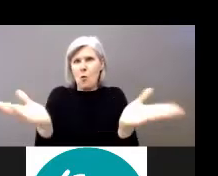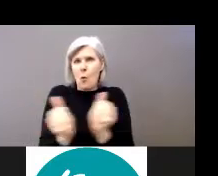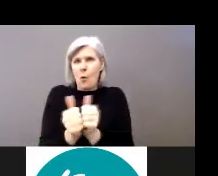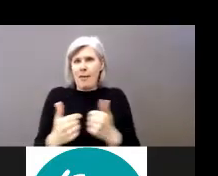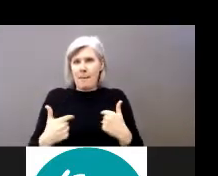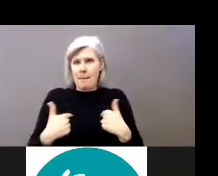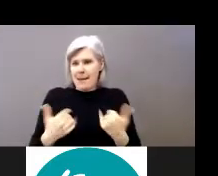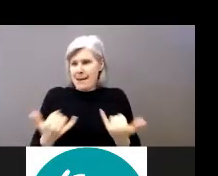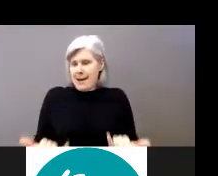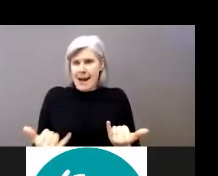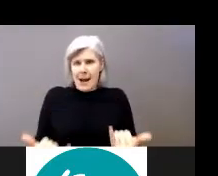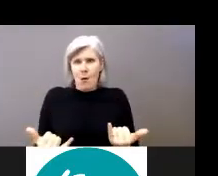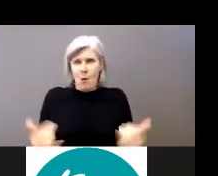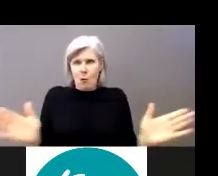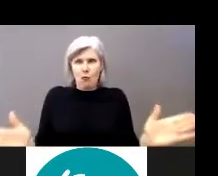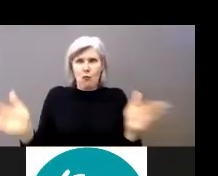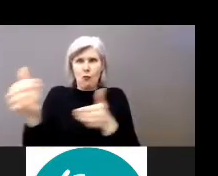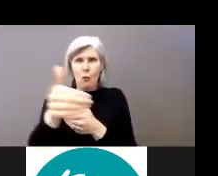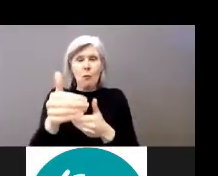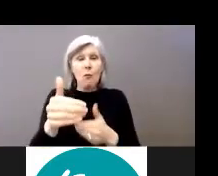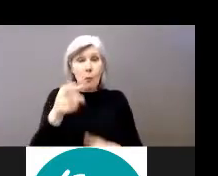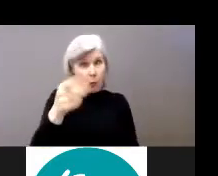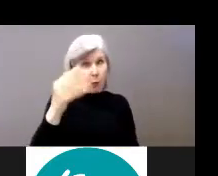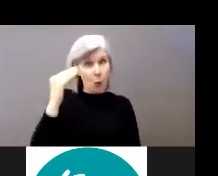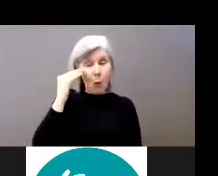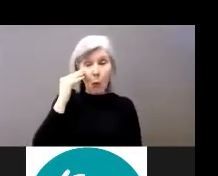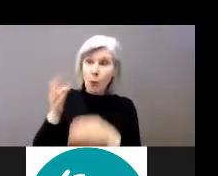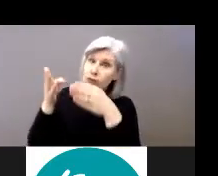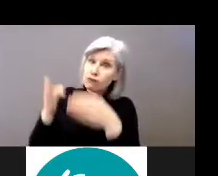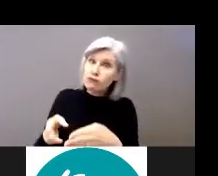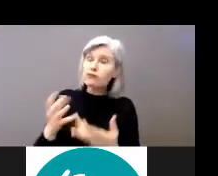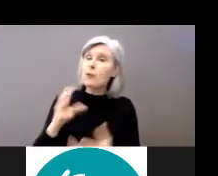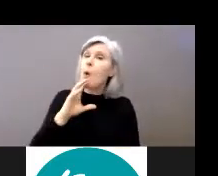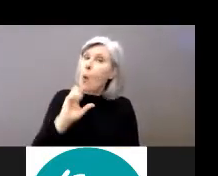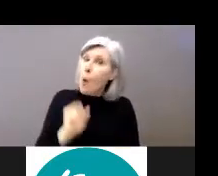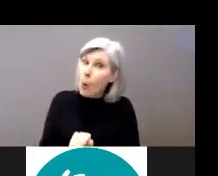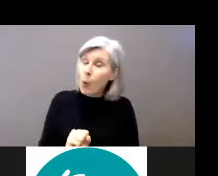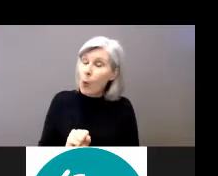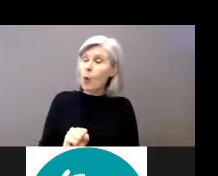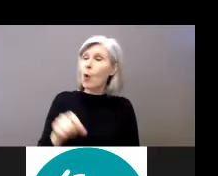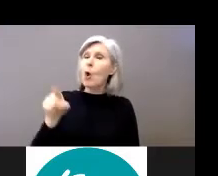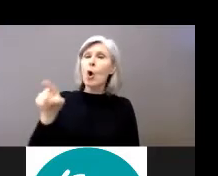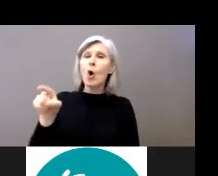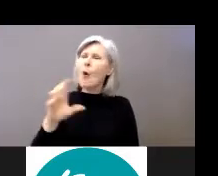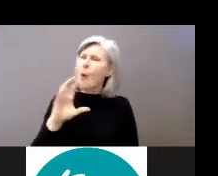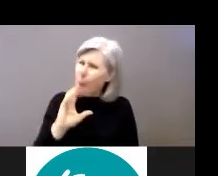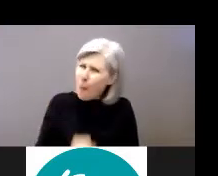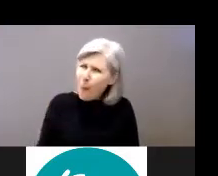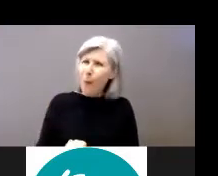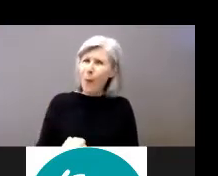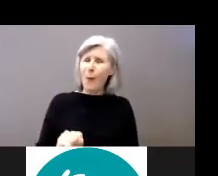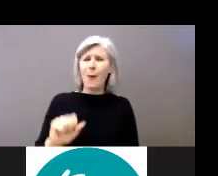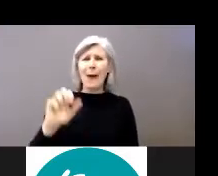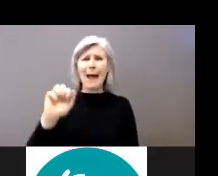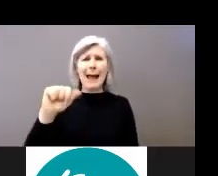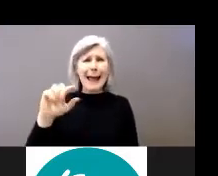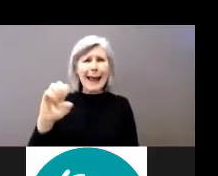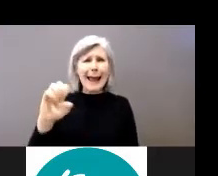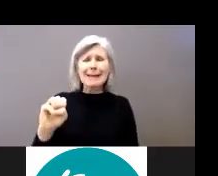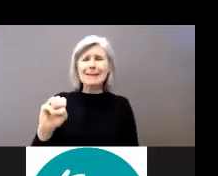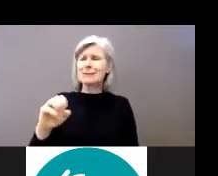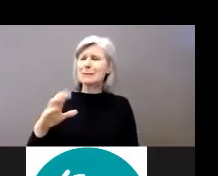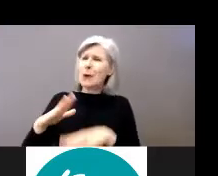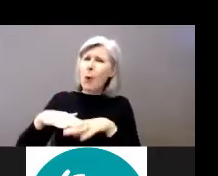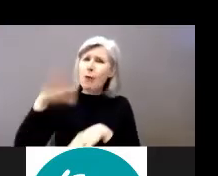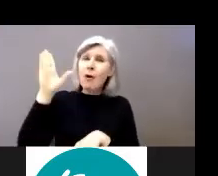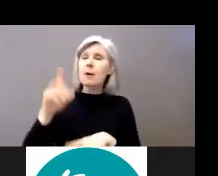even older who functions at the age of maybe they function like a 50-year-old or 60-year-old? And the second part of